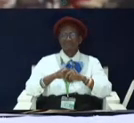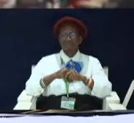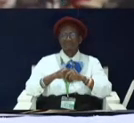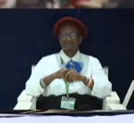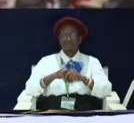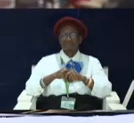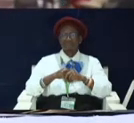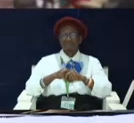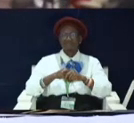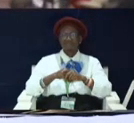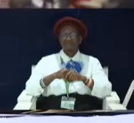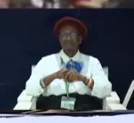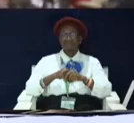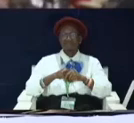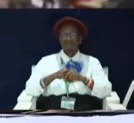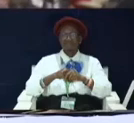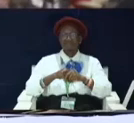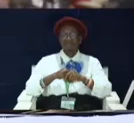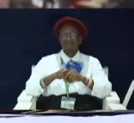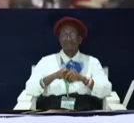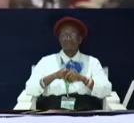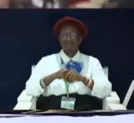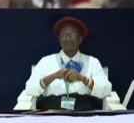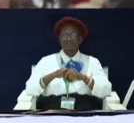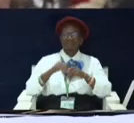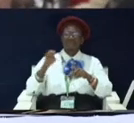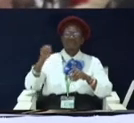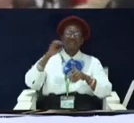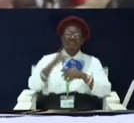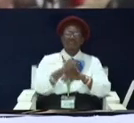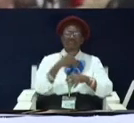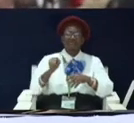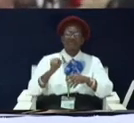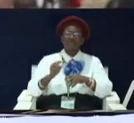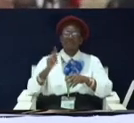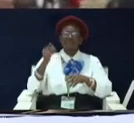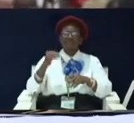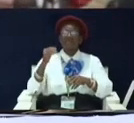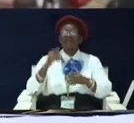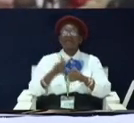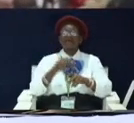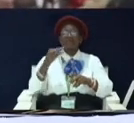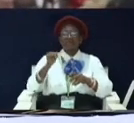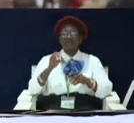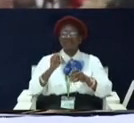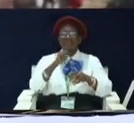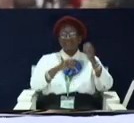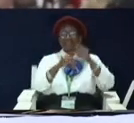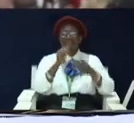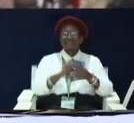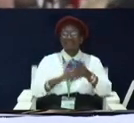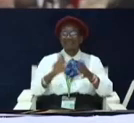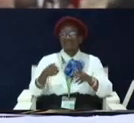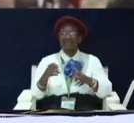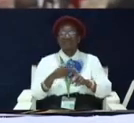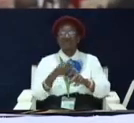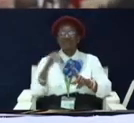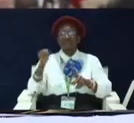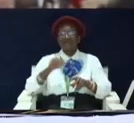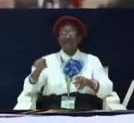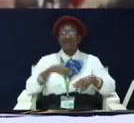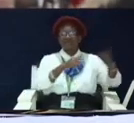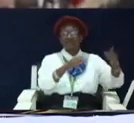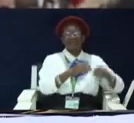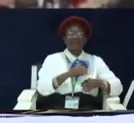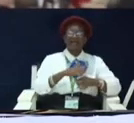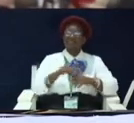fa won ya si meji. He took up also the mantle of Elijah that fell from him and went back and stood by the